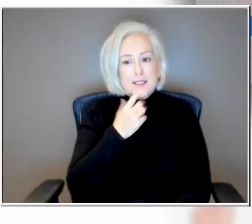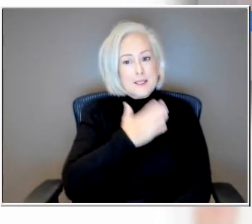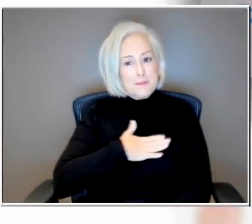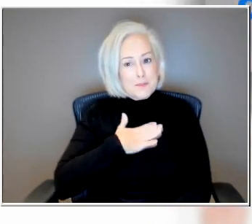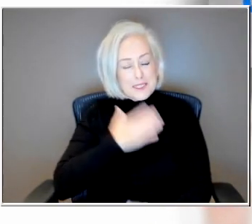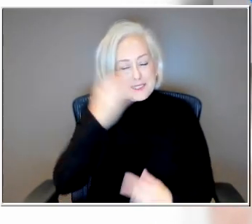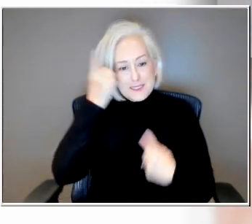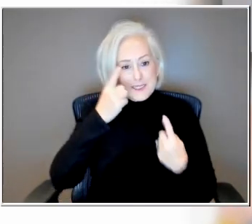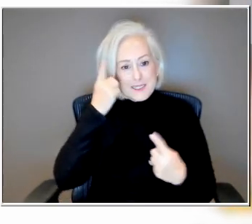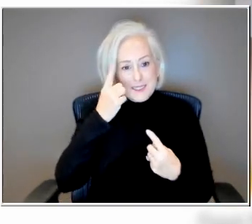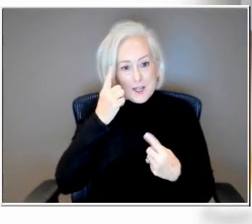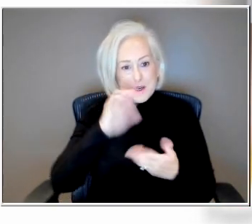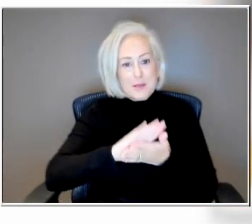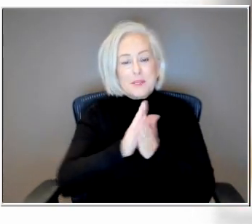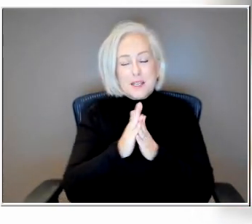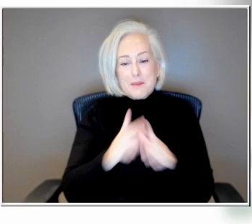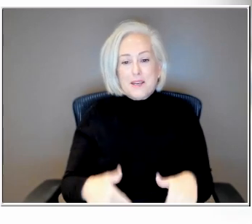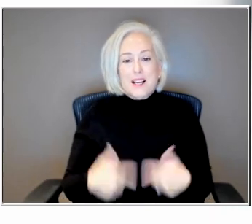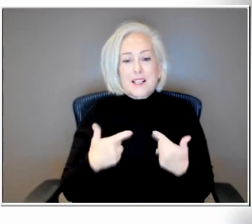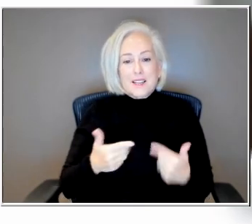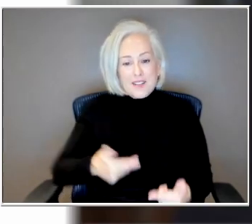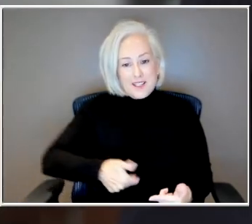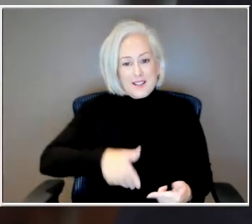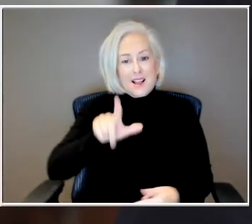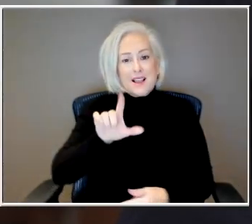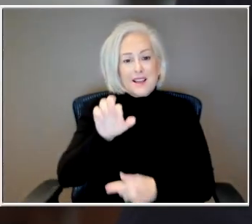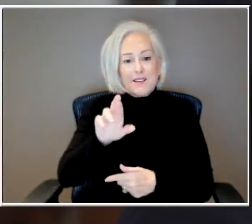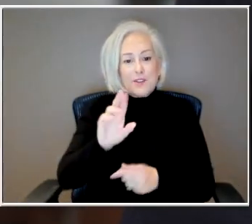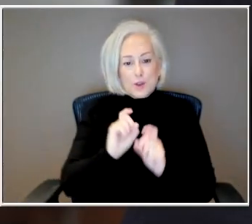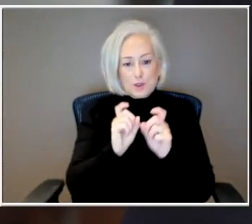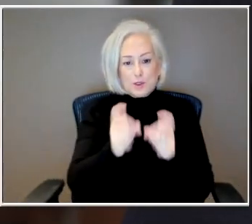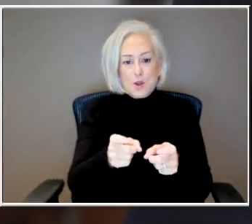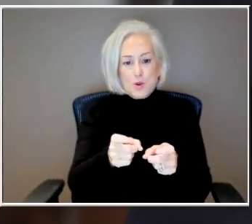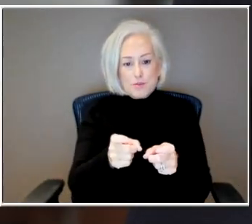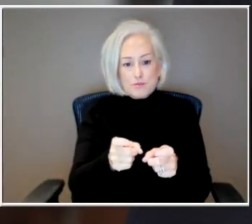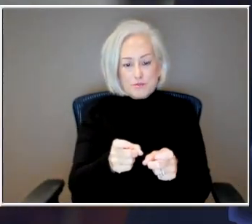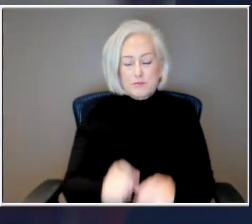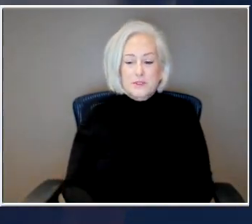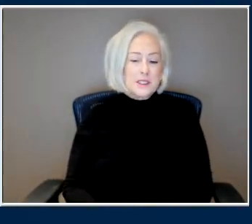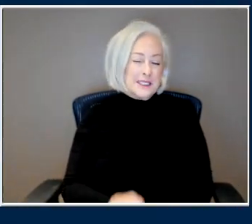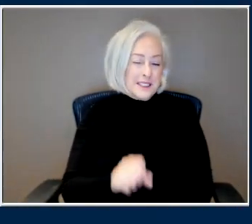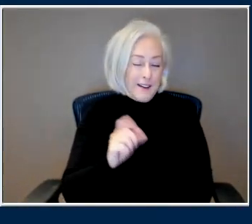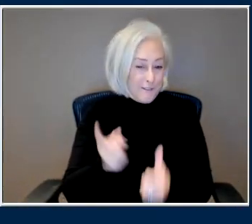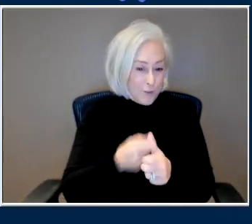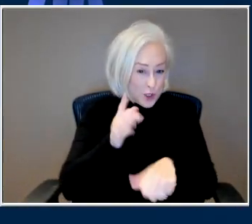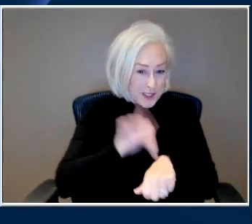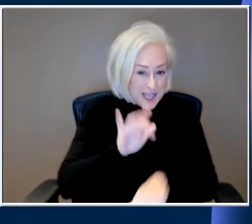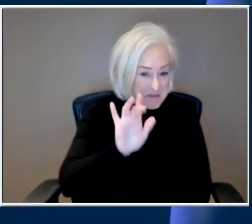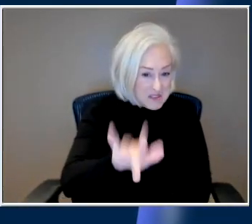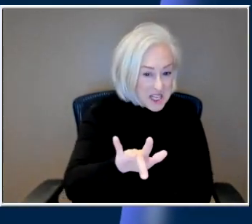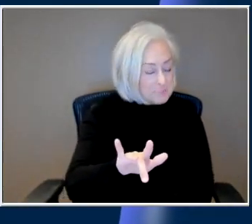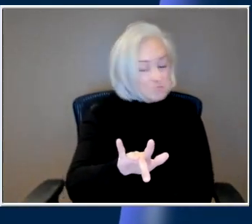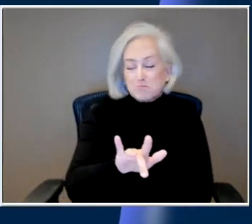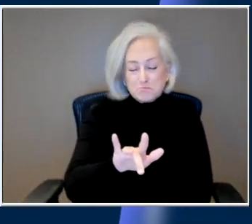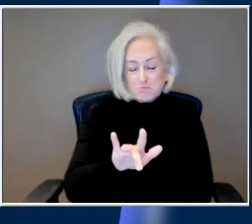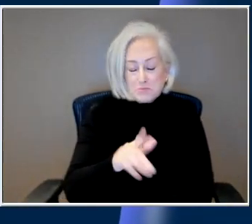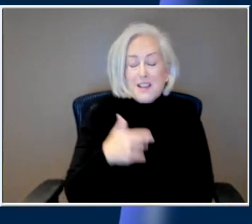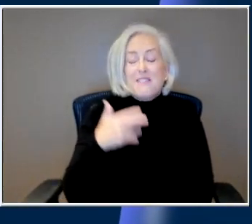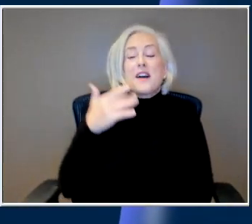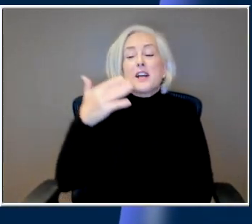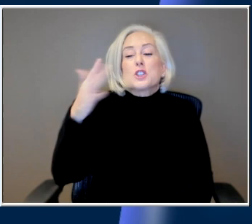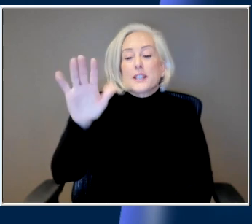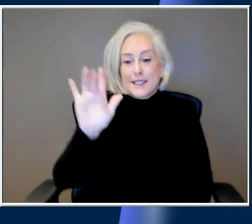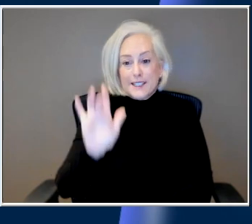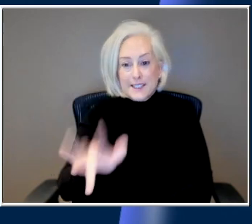click the first time, but he eventually did. Hey, what is this? How does it really work? Jeff learned livers regenerate or